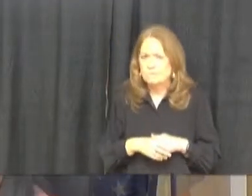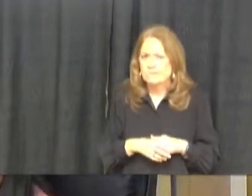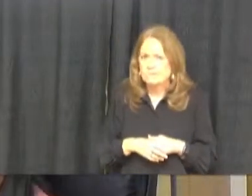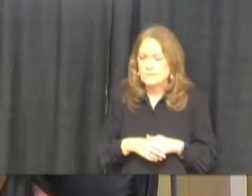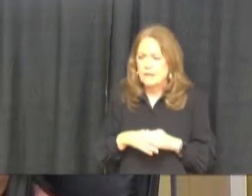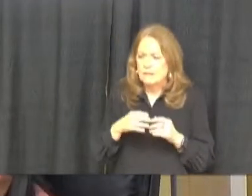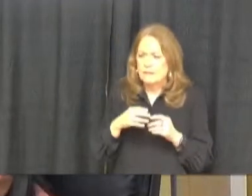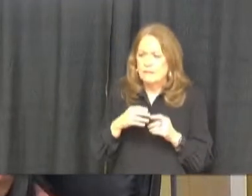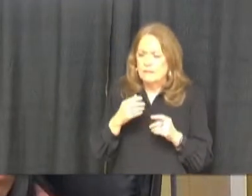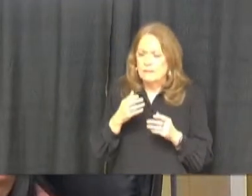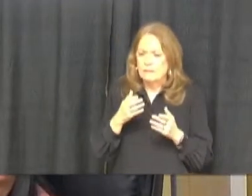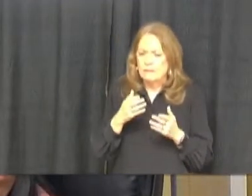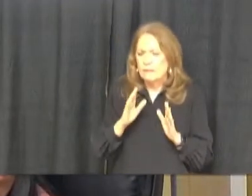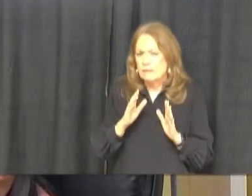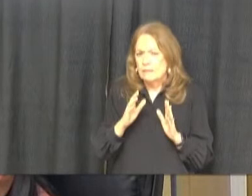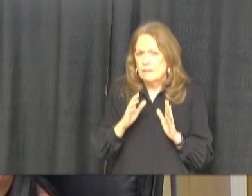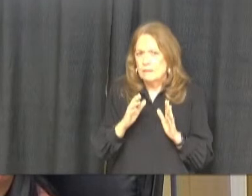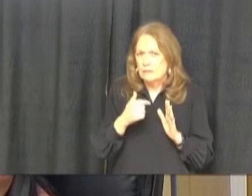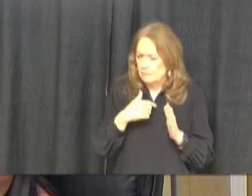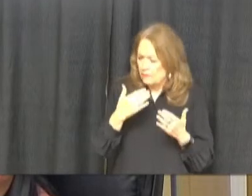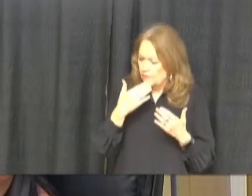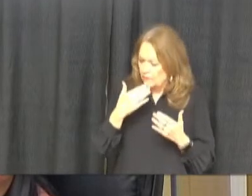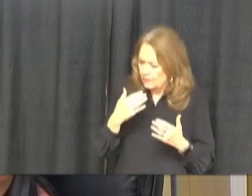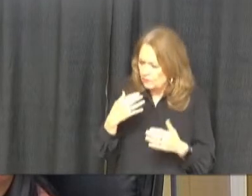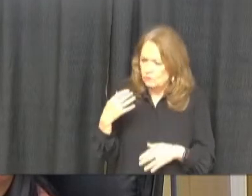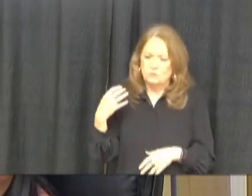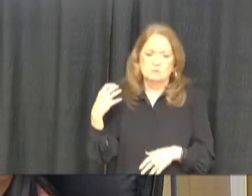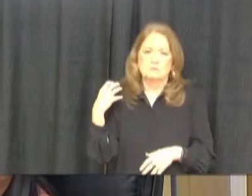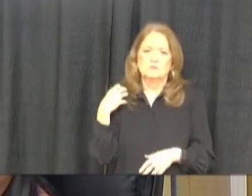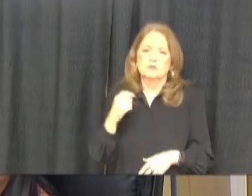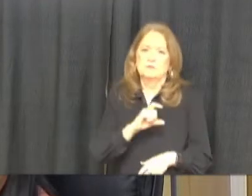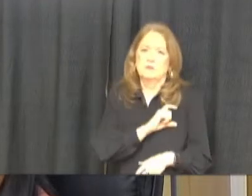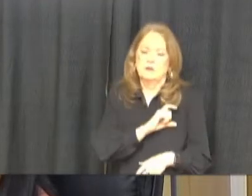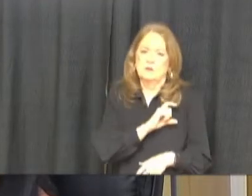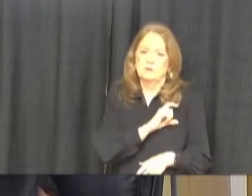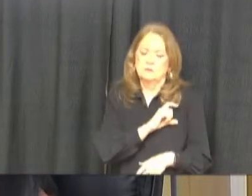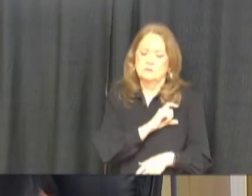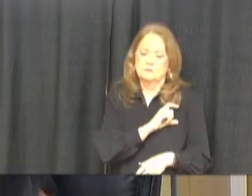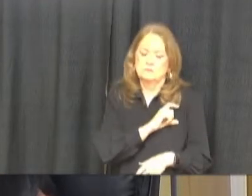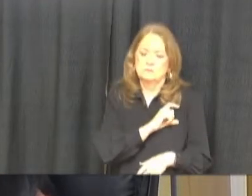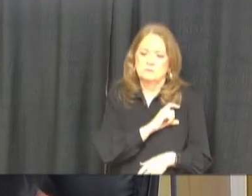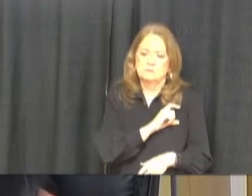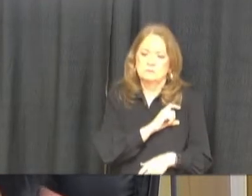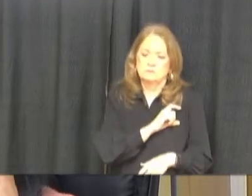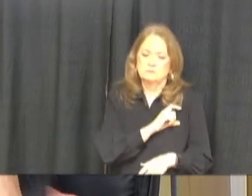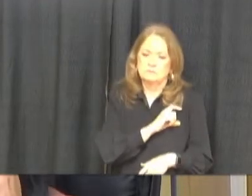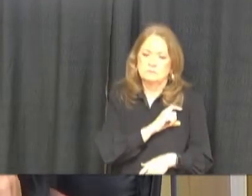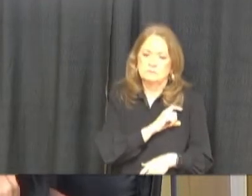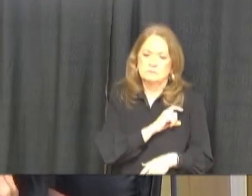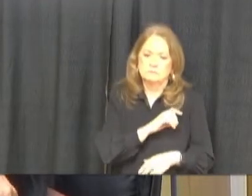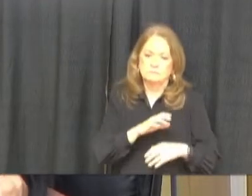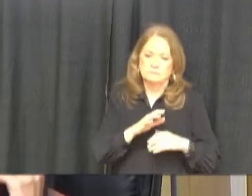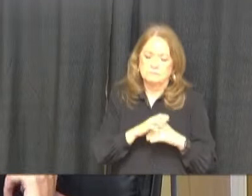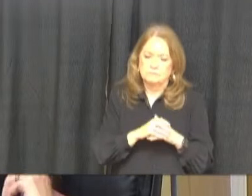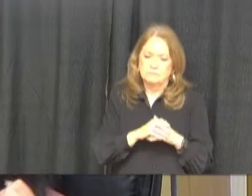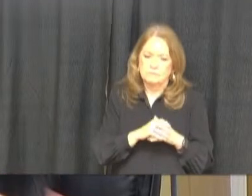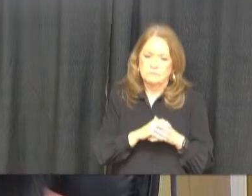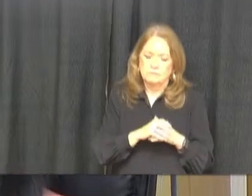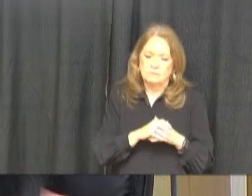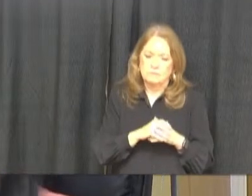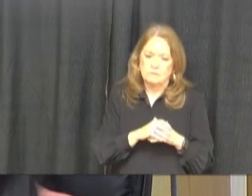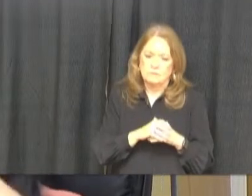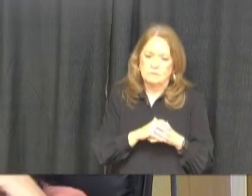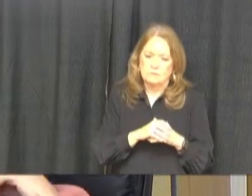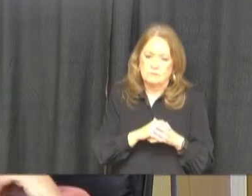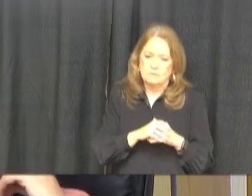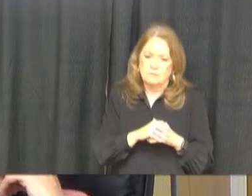Let me thank you, Chief Cockrell, for being a great man